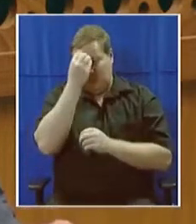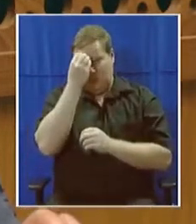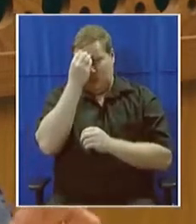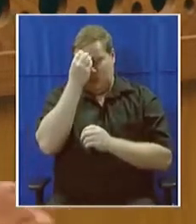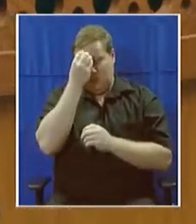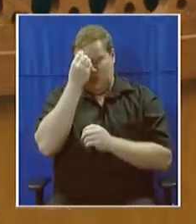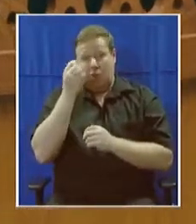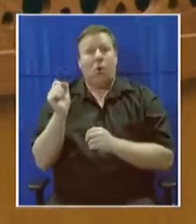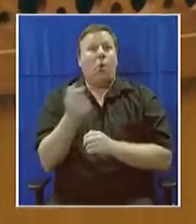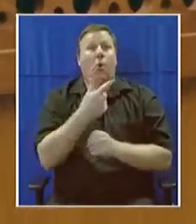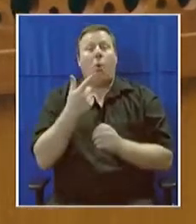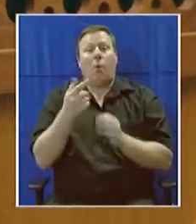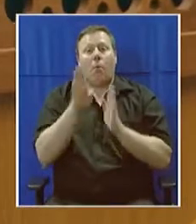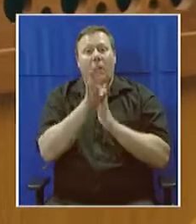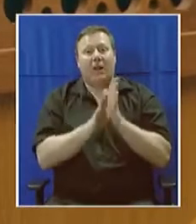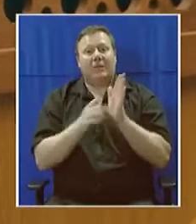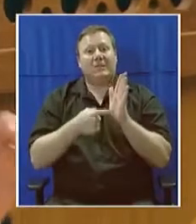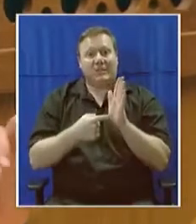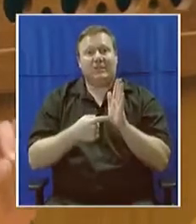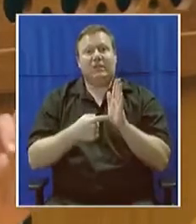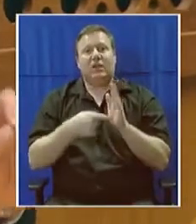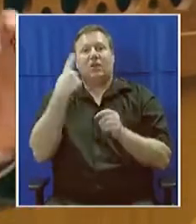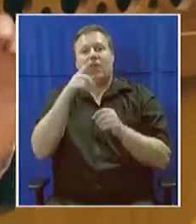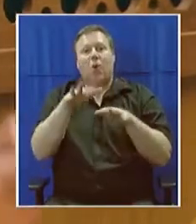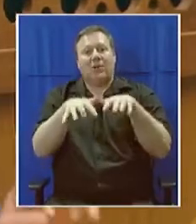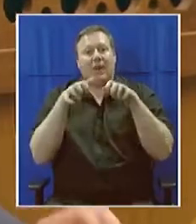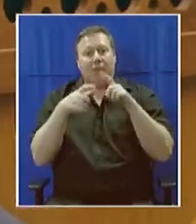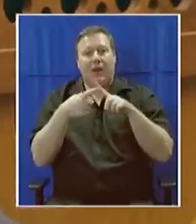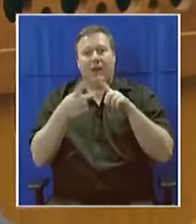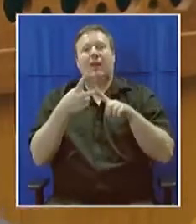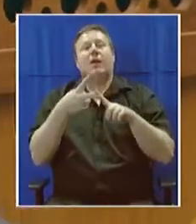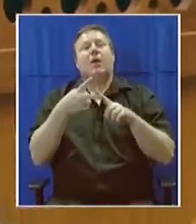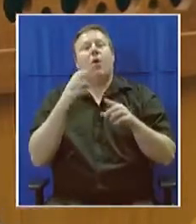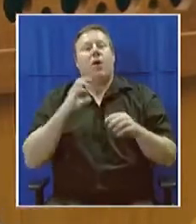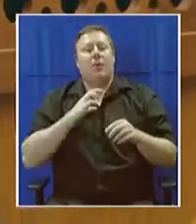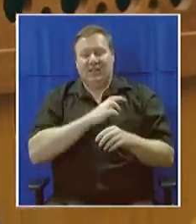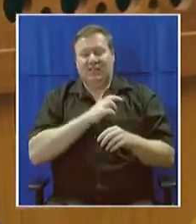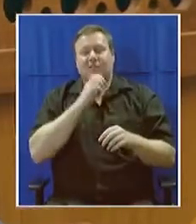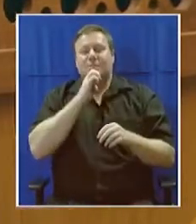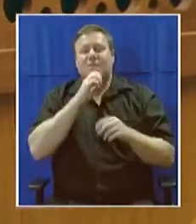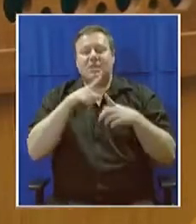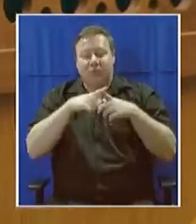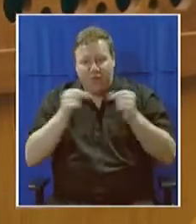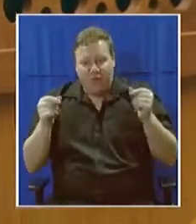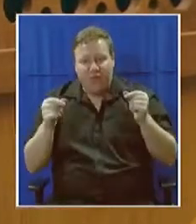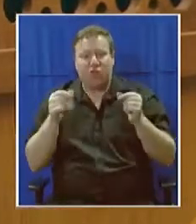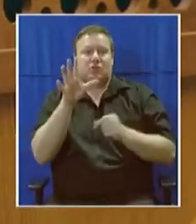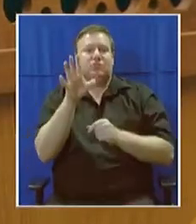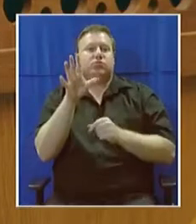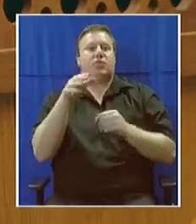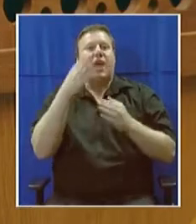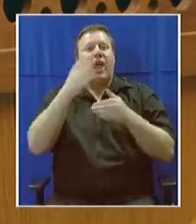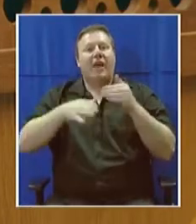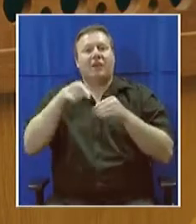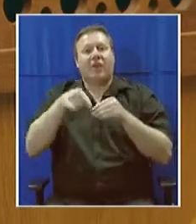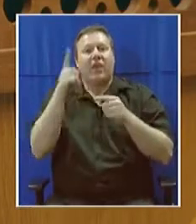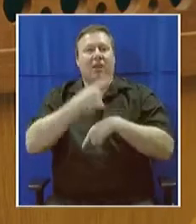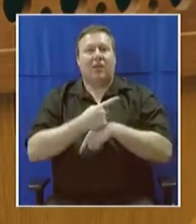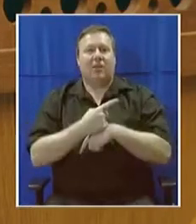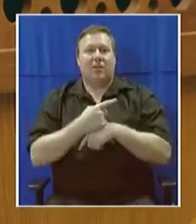Assembly or any Assembly committee, when the Assembly is dissolved, lapsed at the end of that day. And this is repeated in